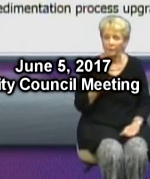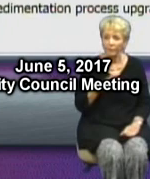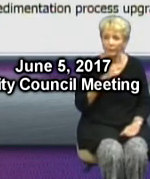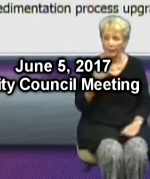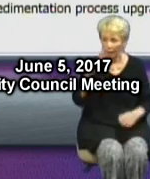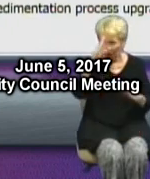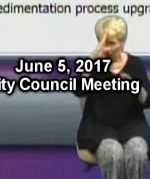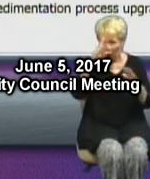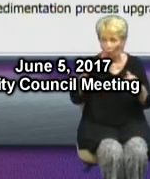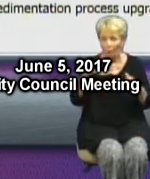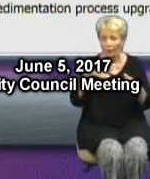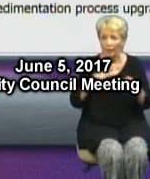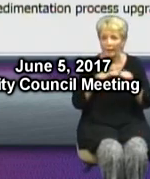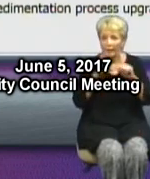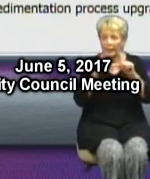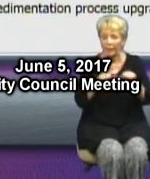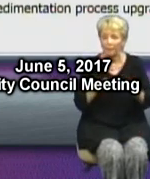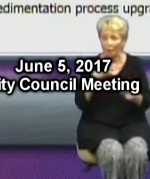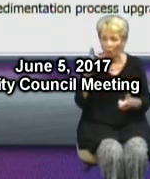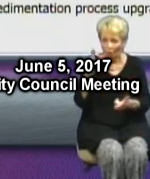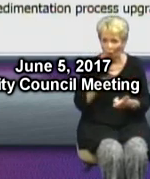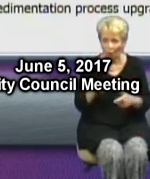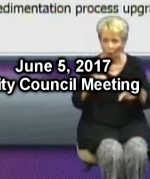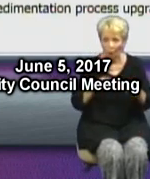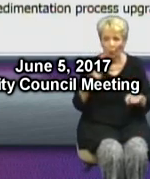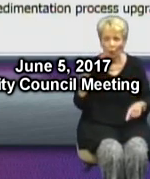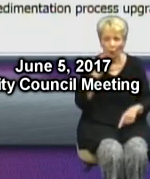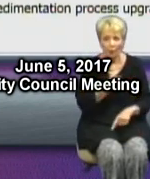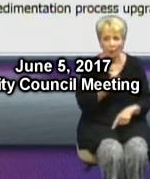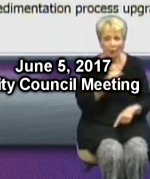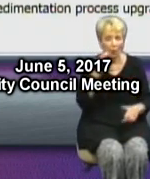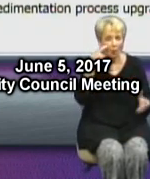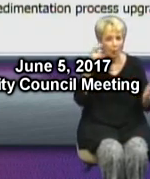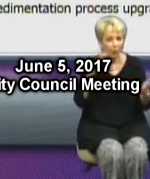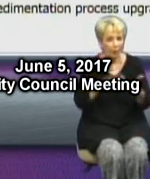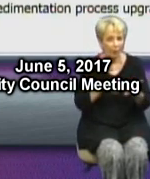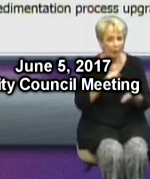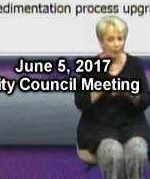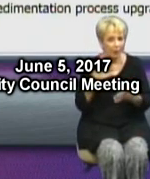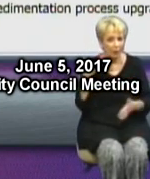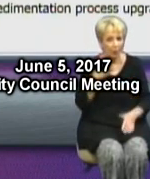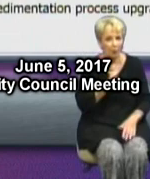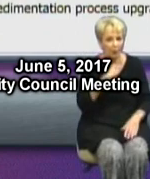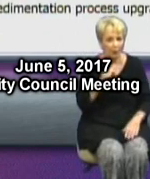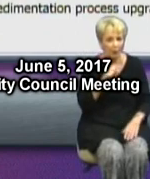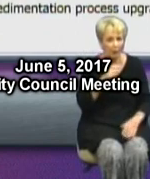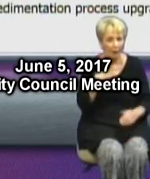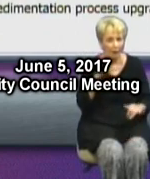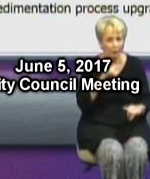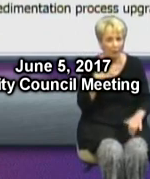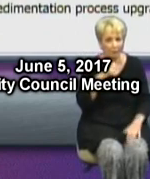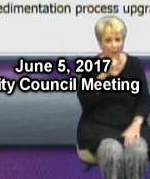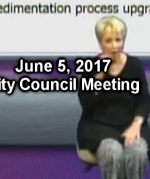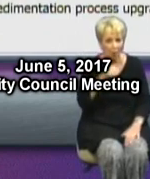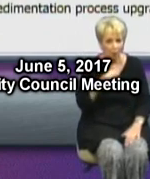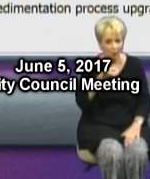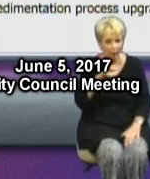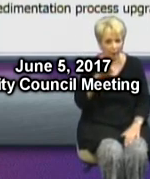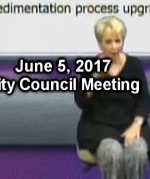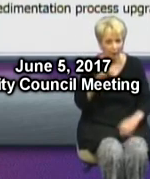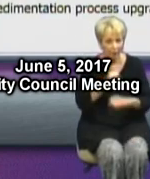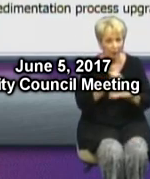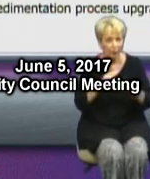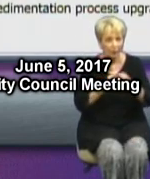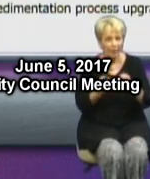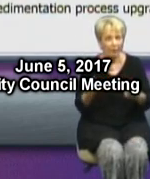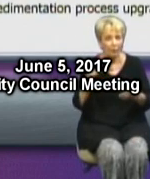and hope to keep them low, while we are recognizing that we also have aging infrastructure and that we have to reinvest